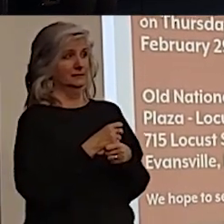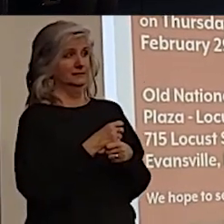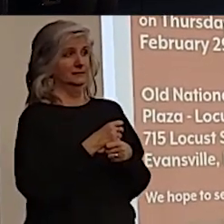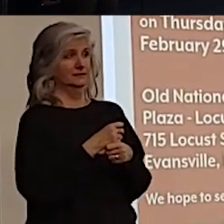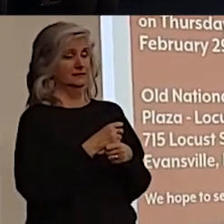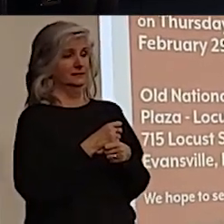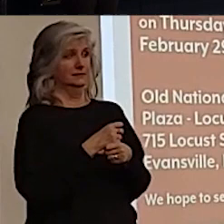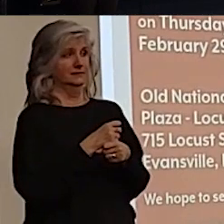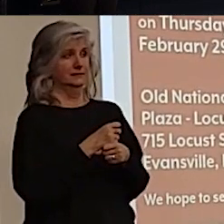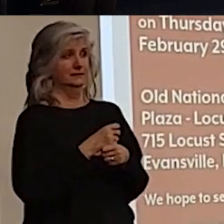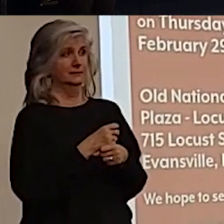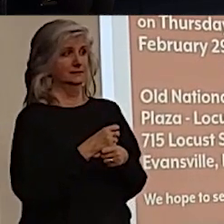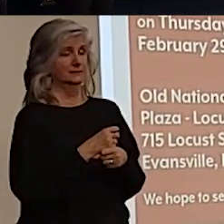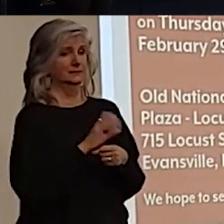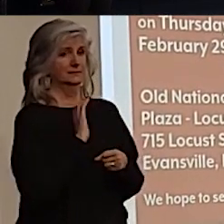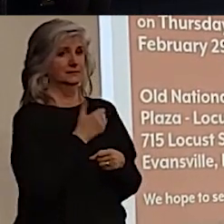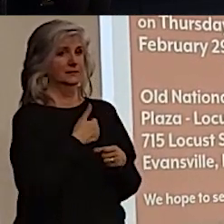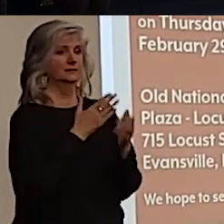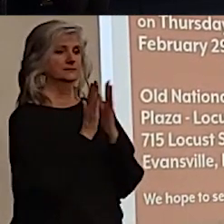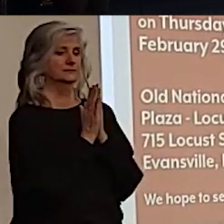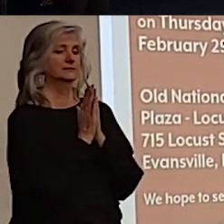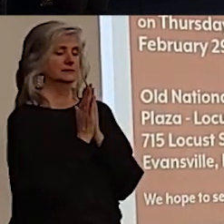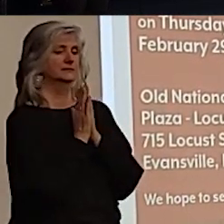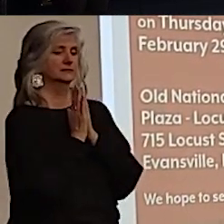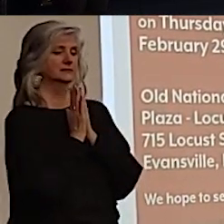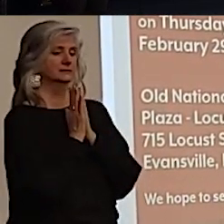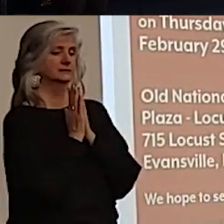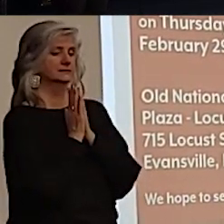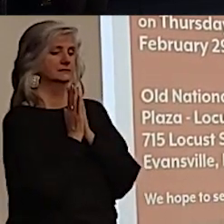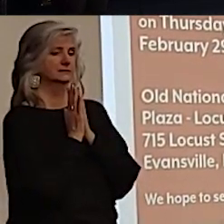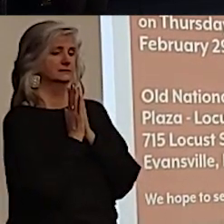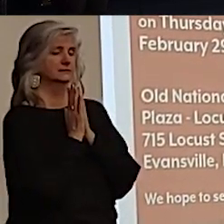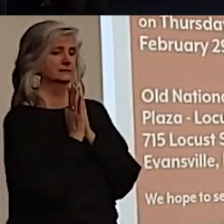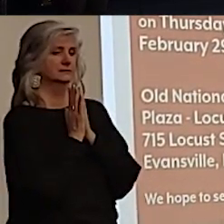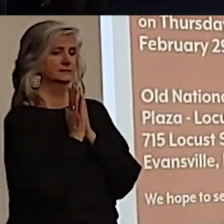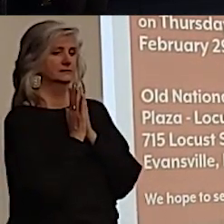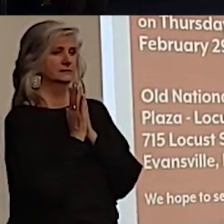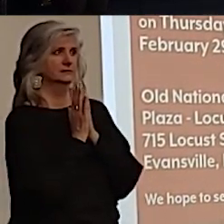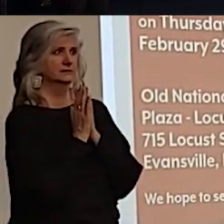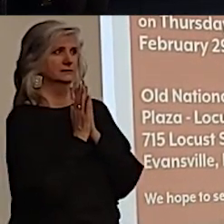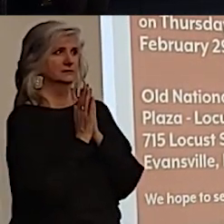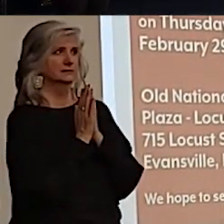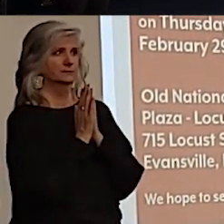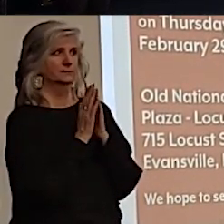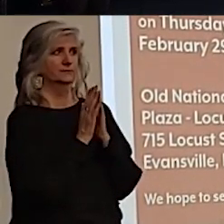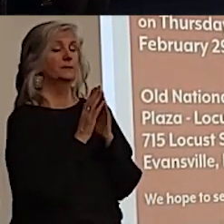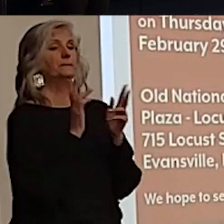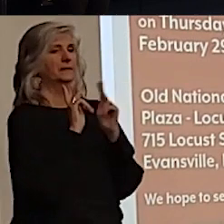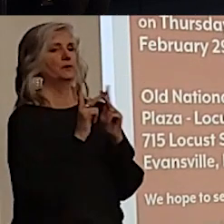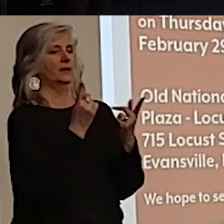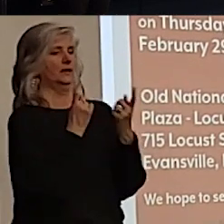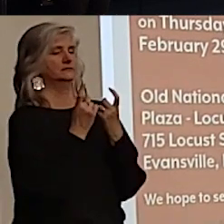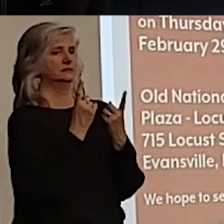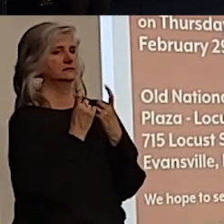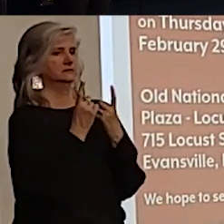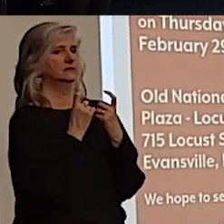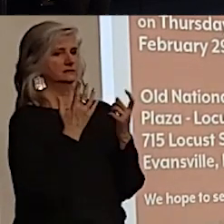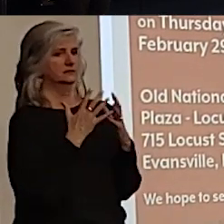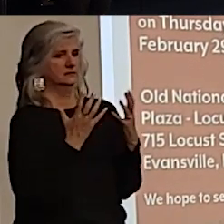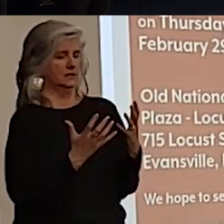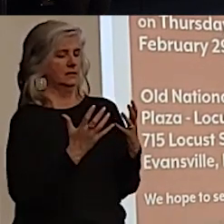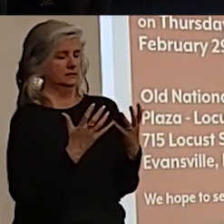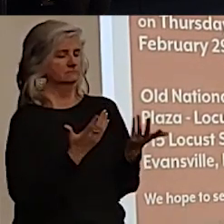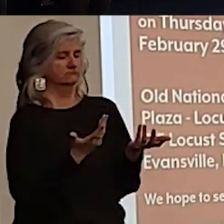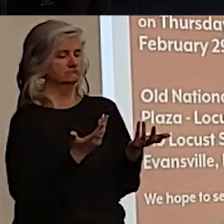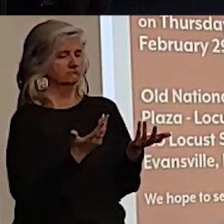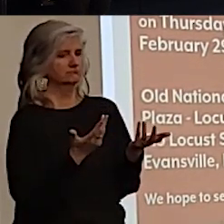our requests have continually increased. We probably every week get an